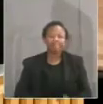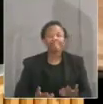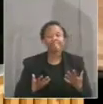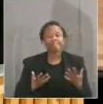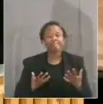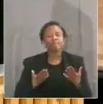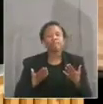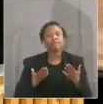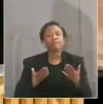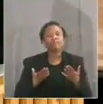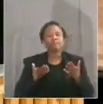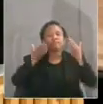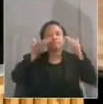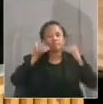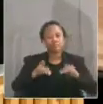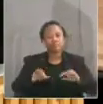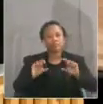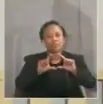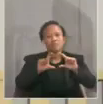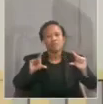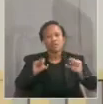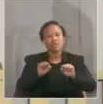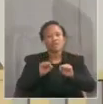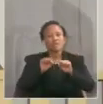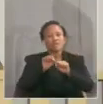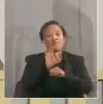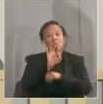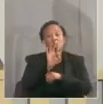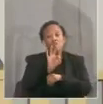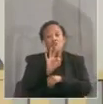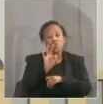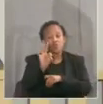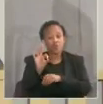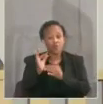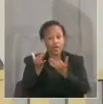Moving to paragraph 33,